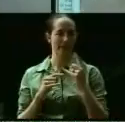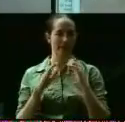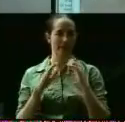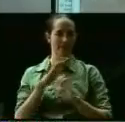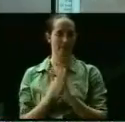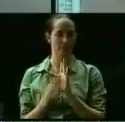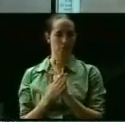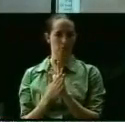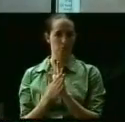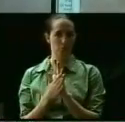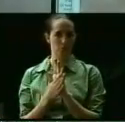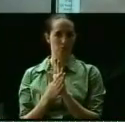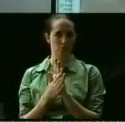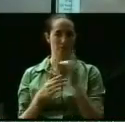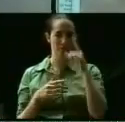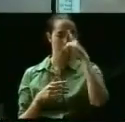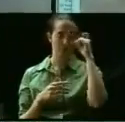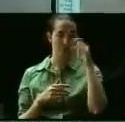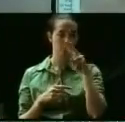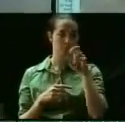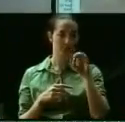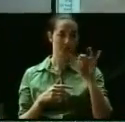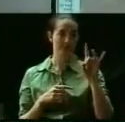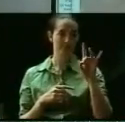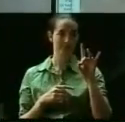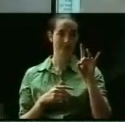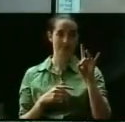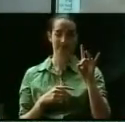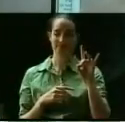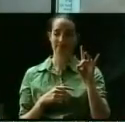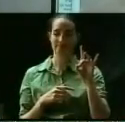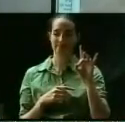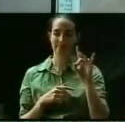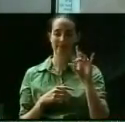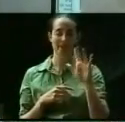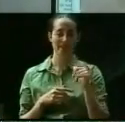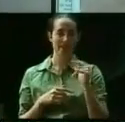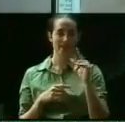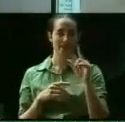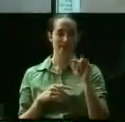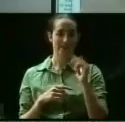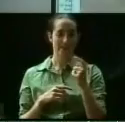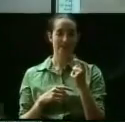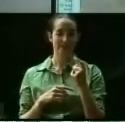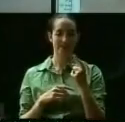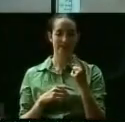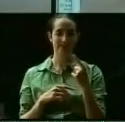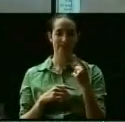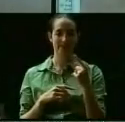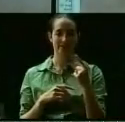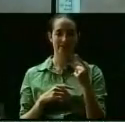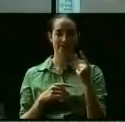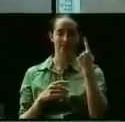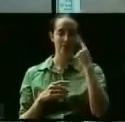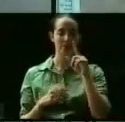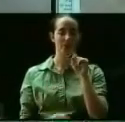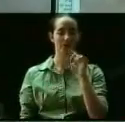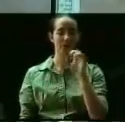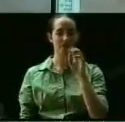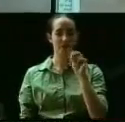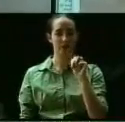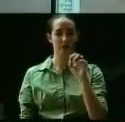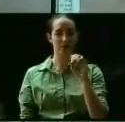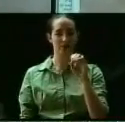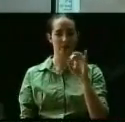of 2008, and I have ran that tag, GX0891, and it's assigned to Tom Salter.